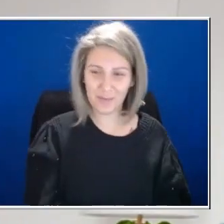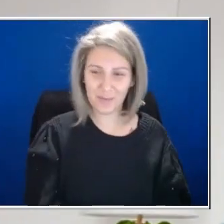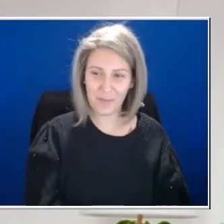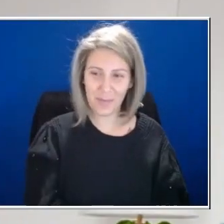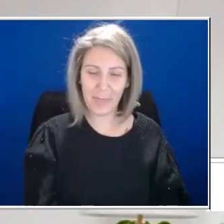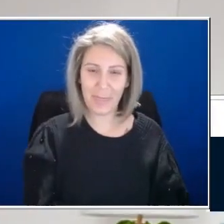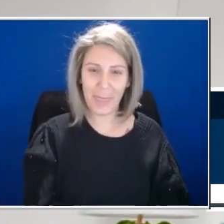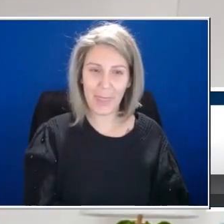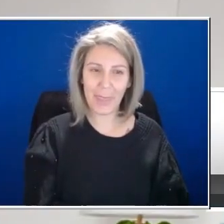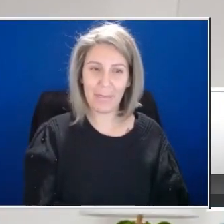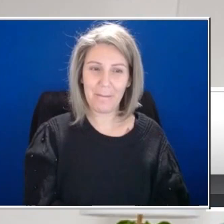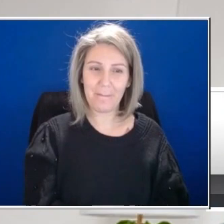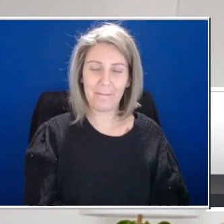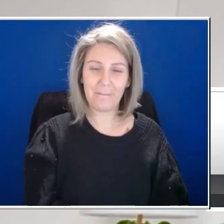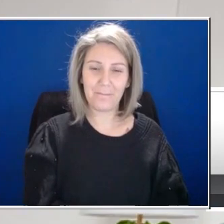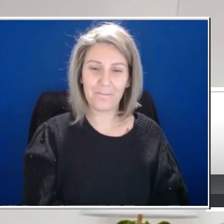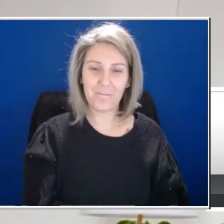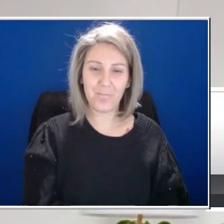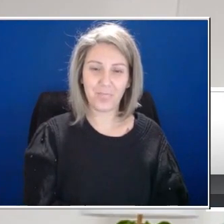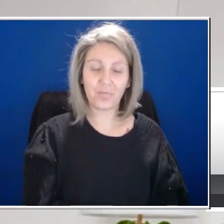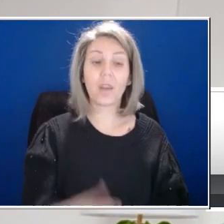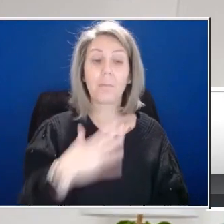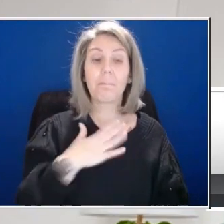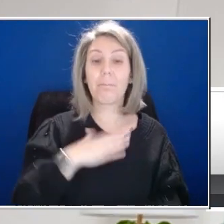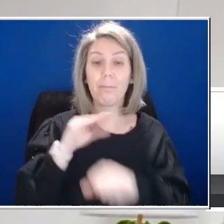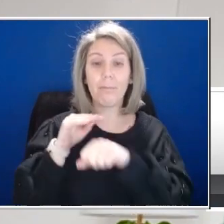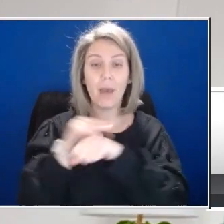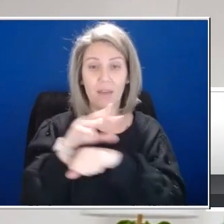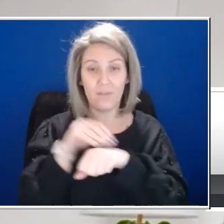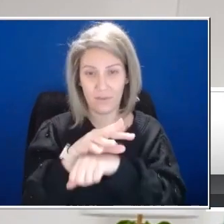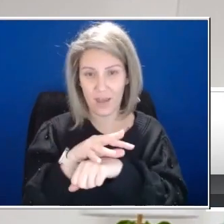Yeah, and, you know, my advice there would be